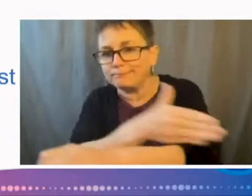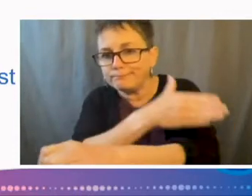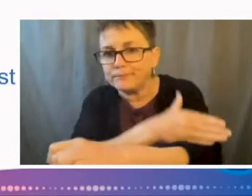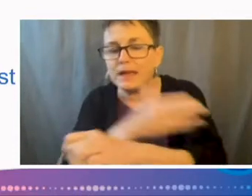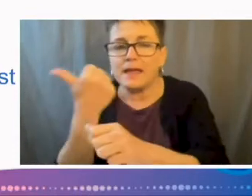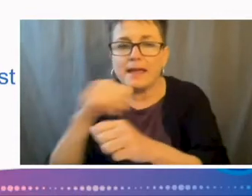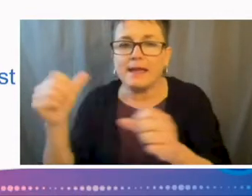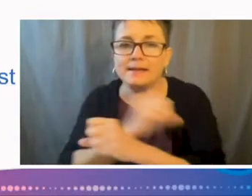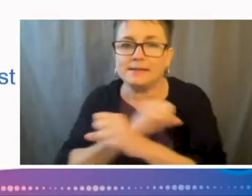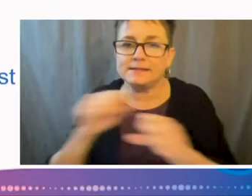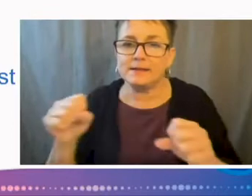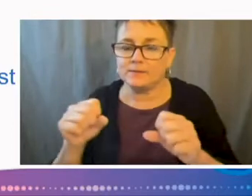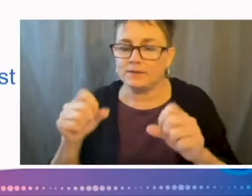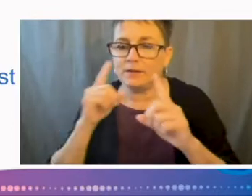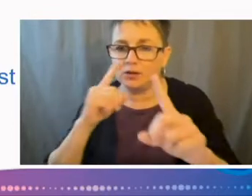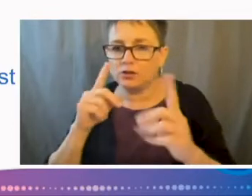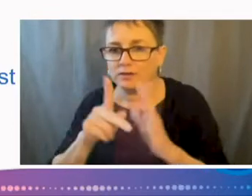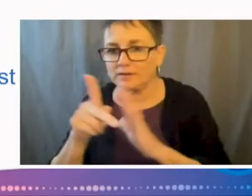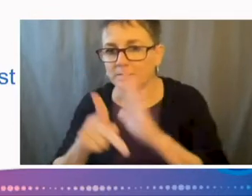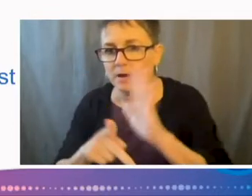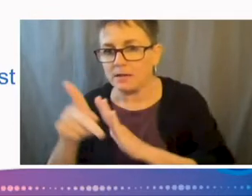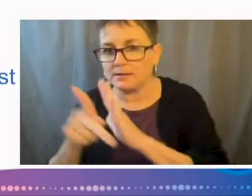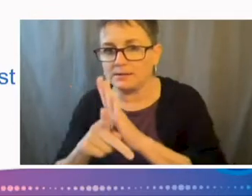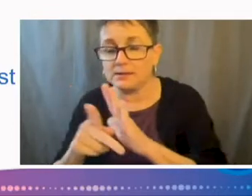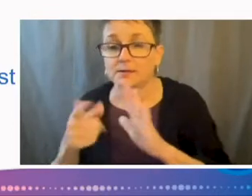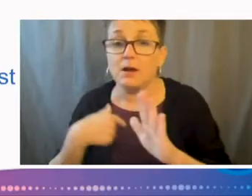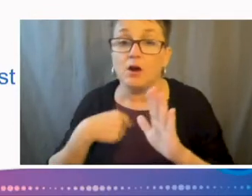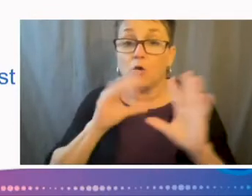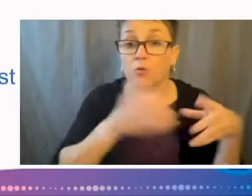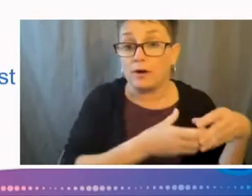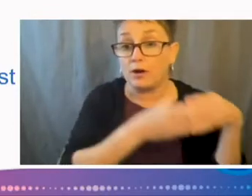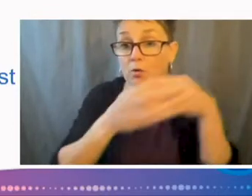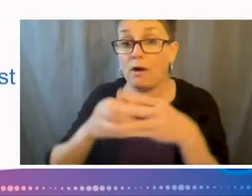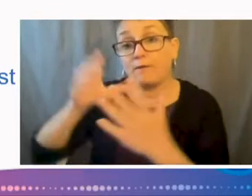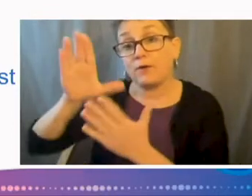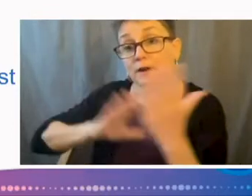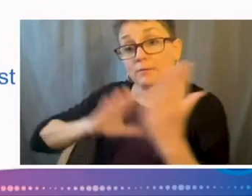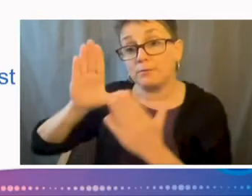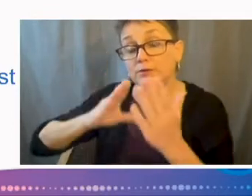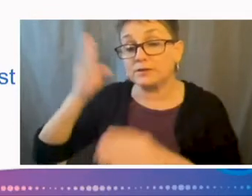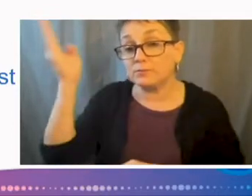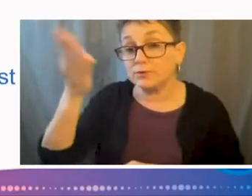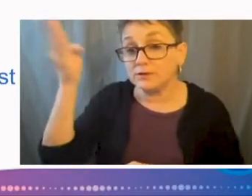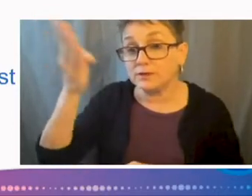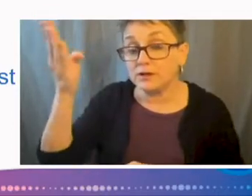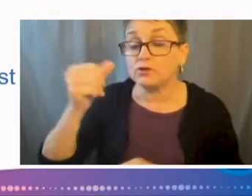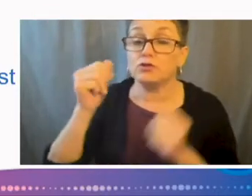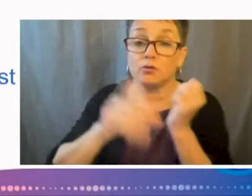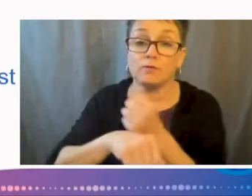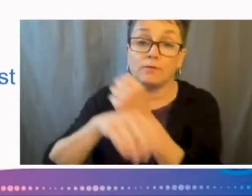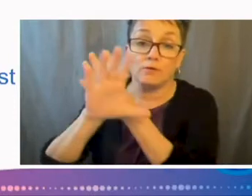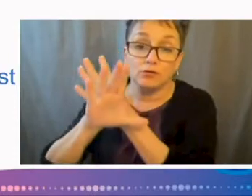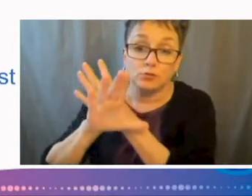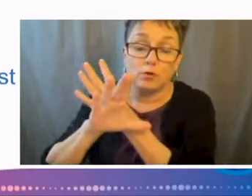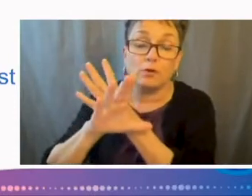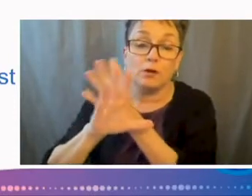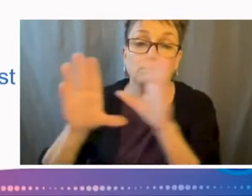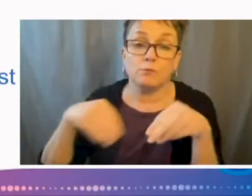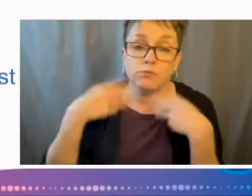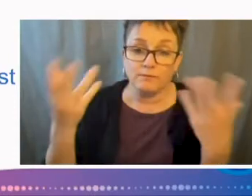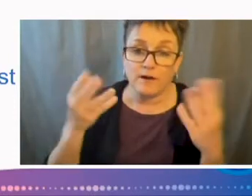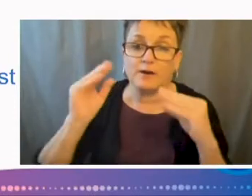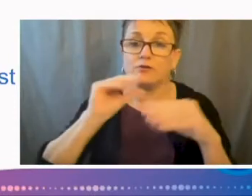policies. We facilitate in-person and virtual presentations and workshops. The safety